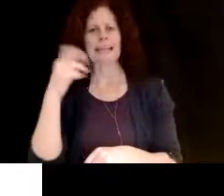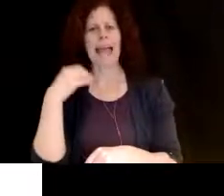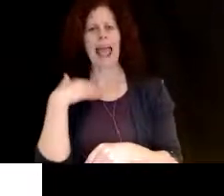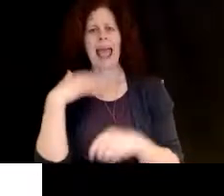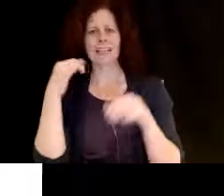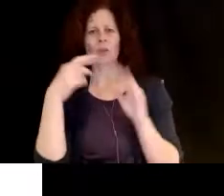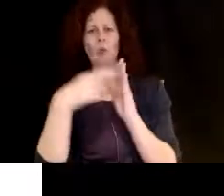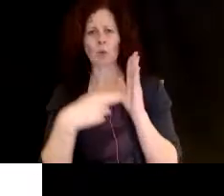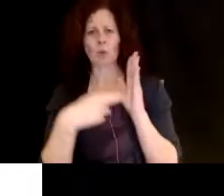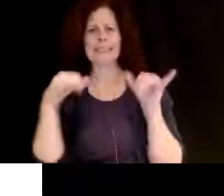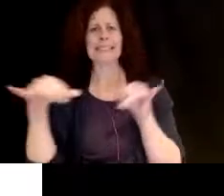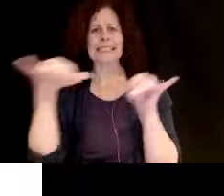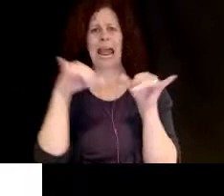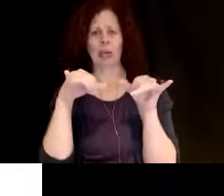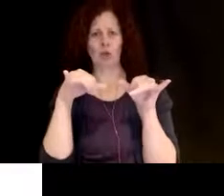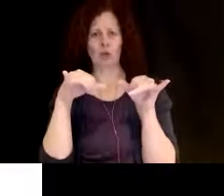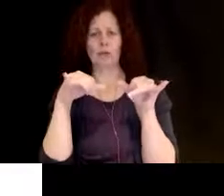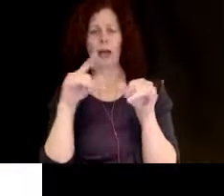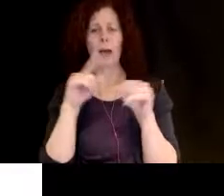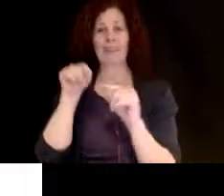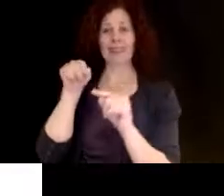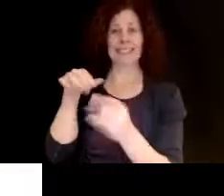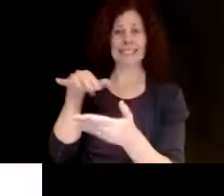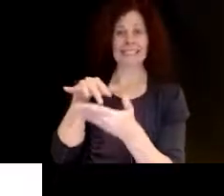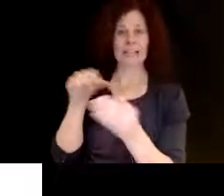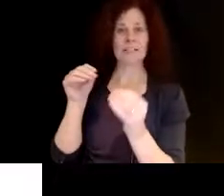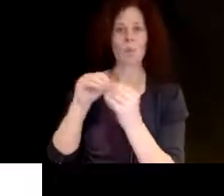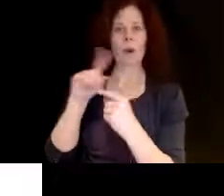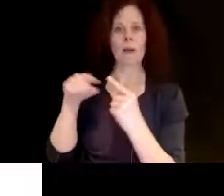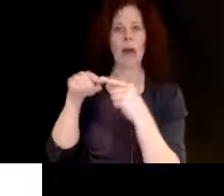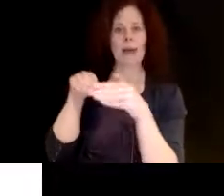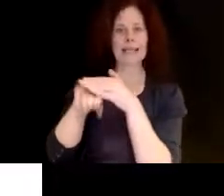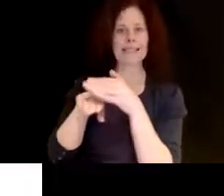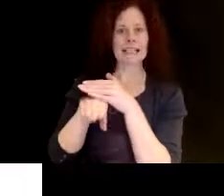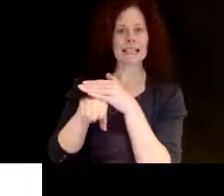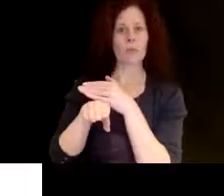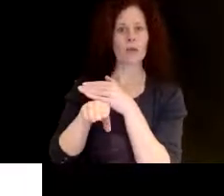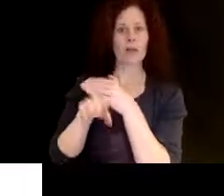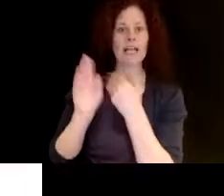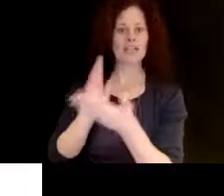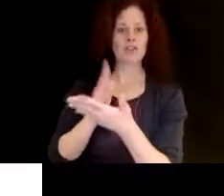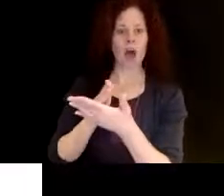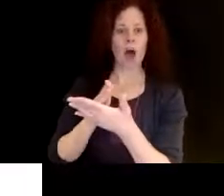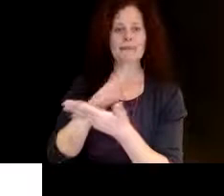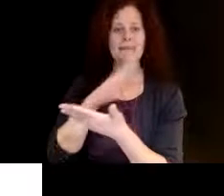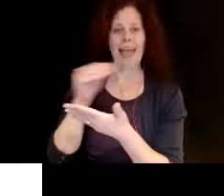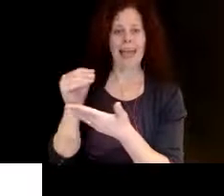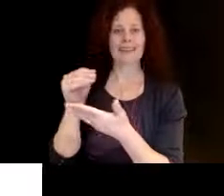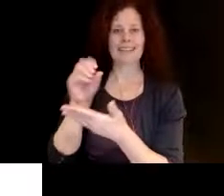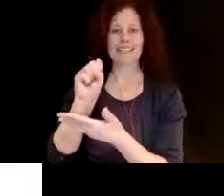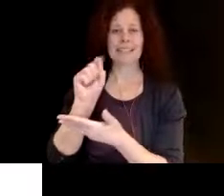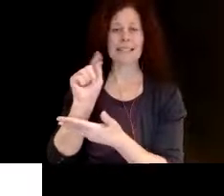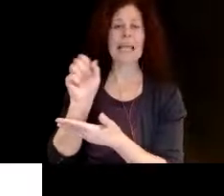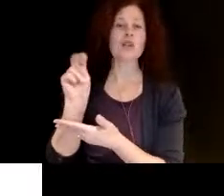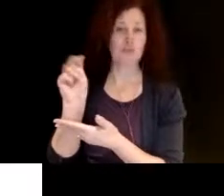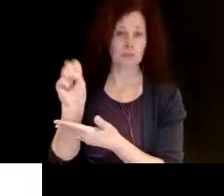on accessible vehicles and accessible stops and stations. From the transit agency's perspective, there's